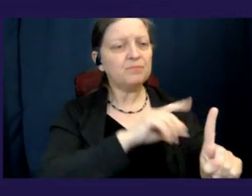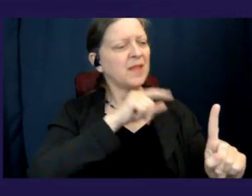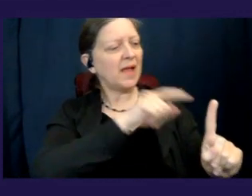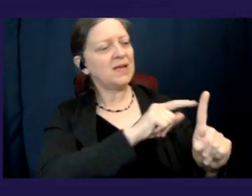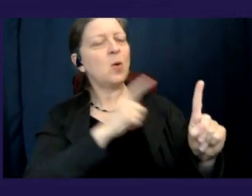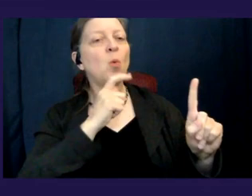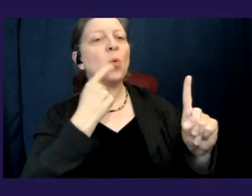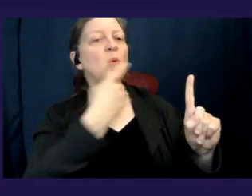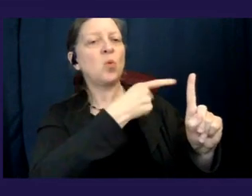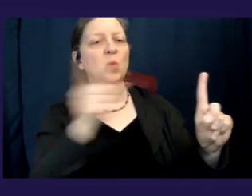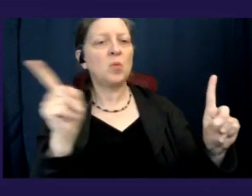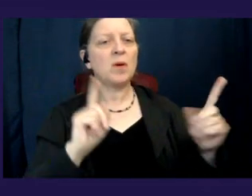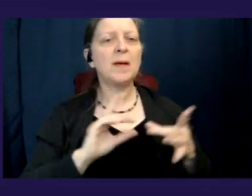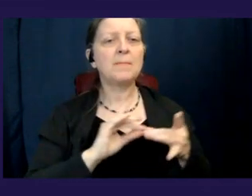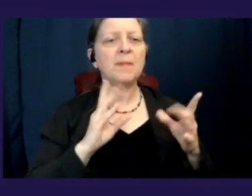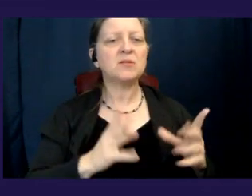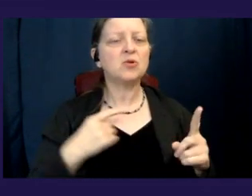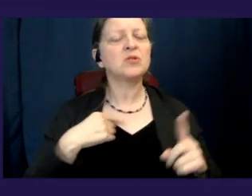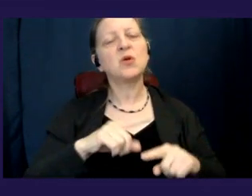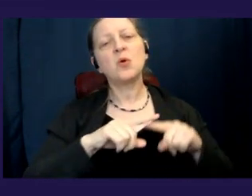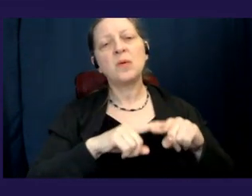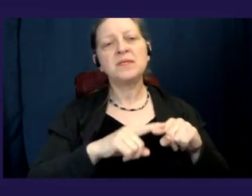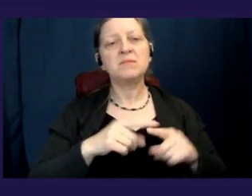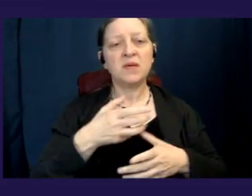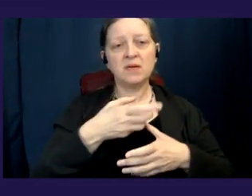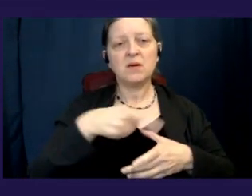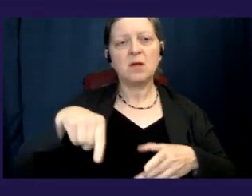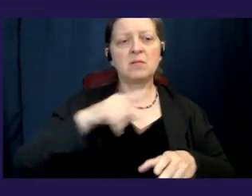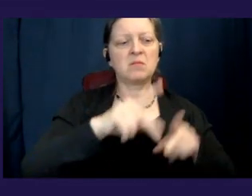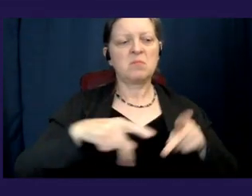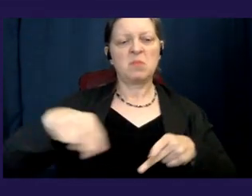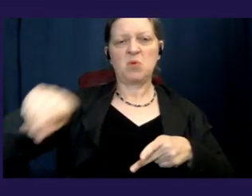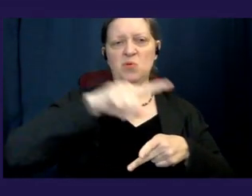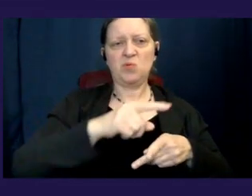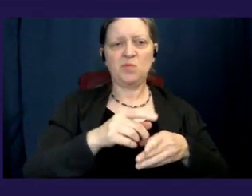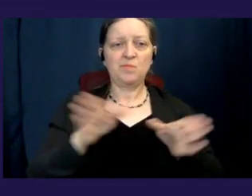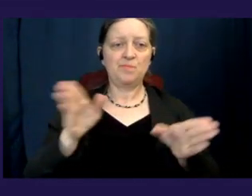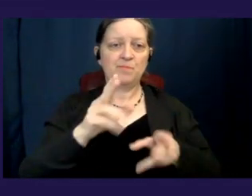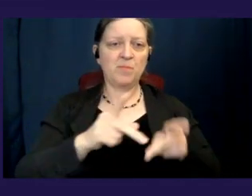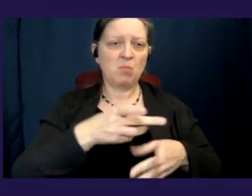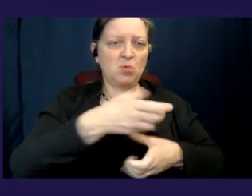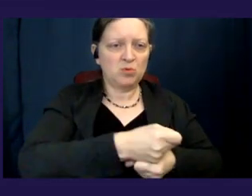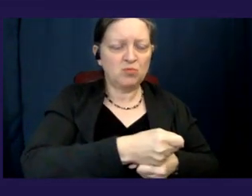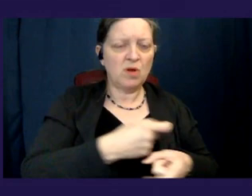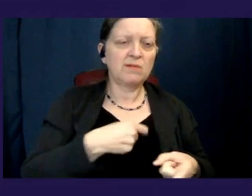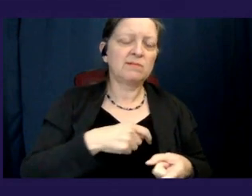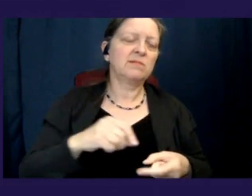on trusted messengers, faith leaders, parents, business leaders, influencers, many social